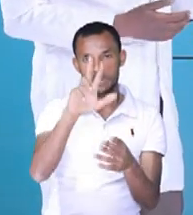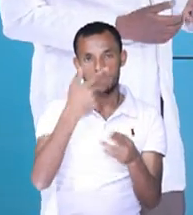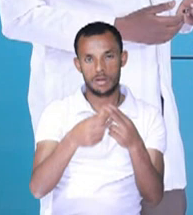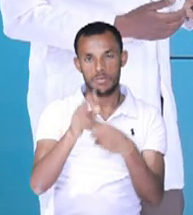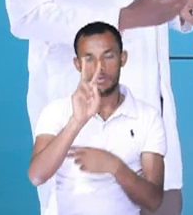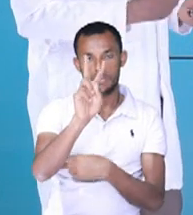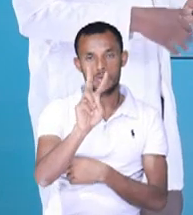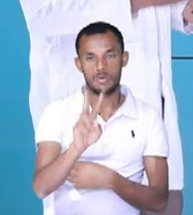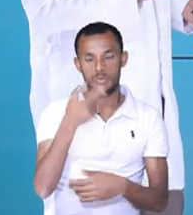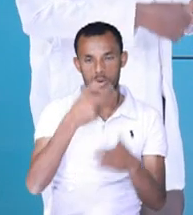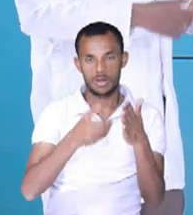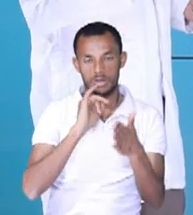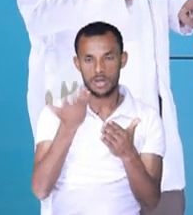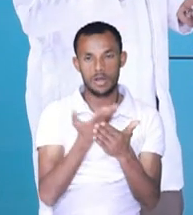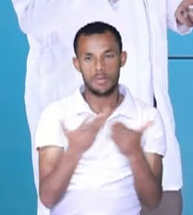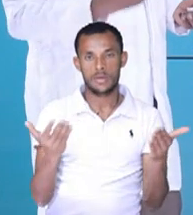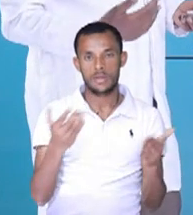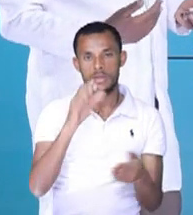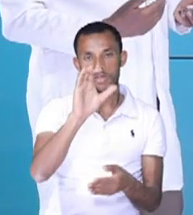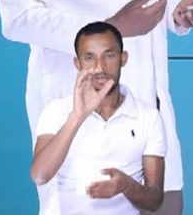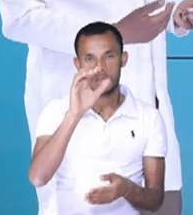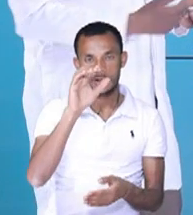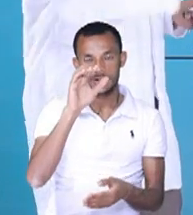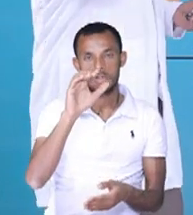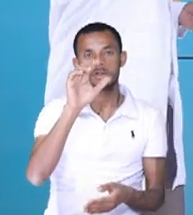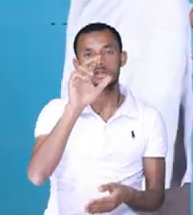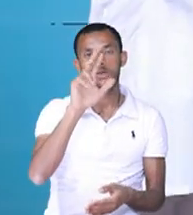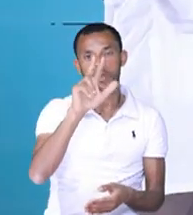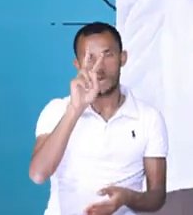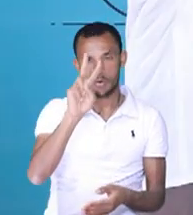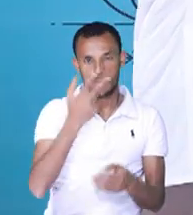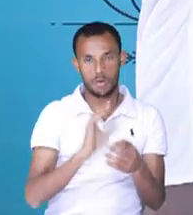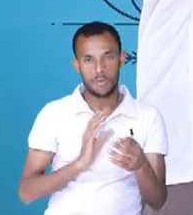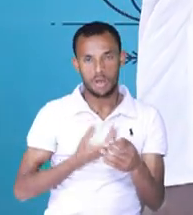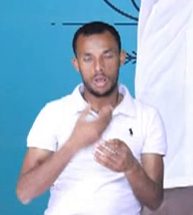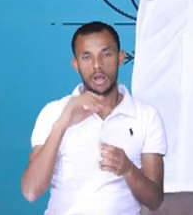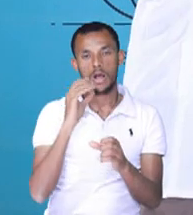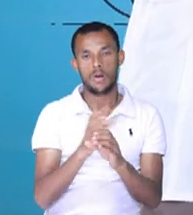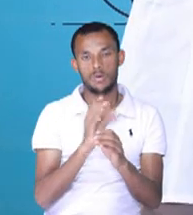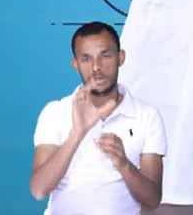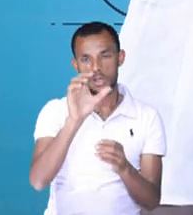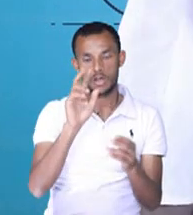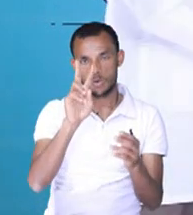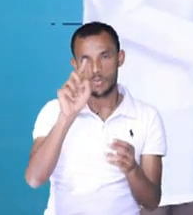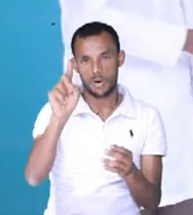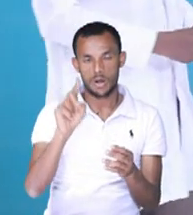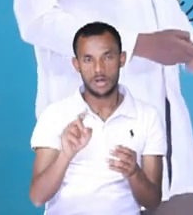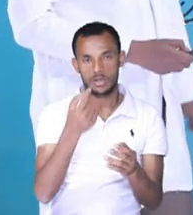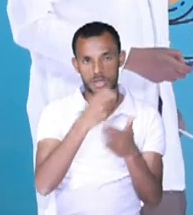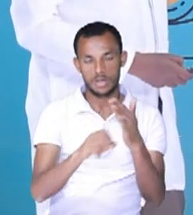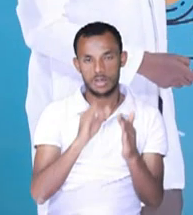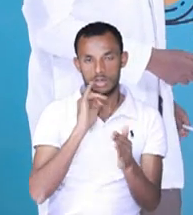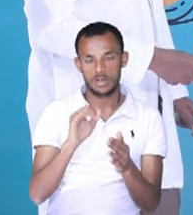2. What is the element? C32. We have calculated. C21. The result to be equal